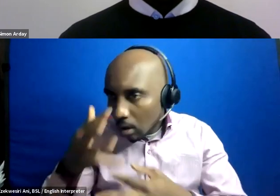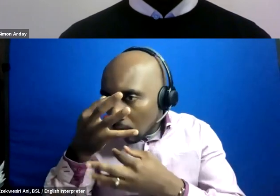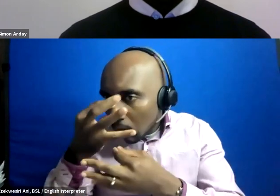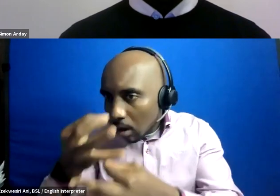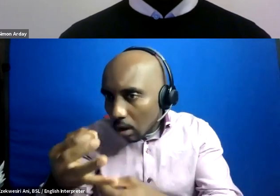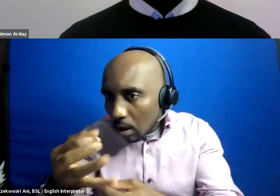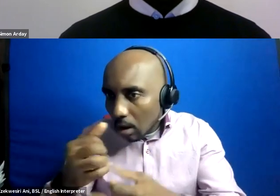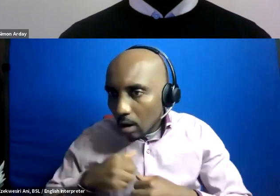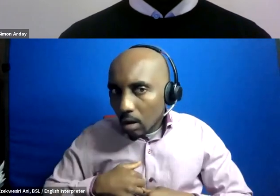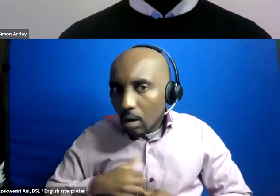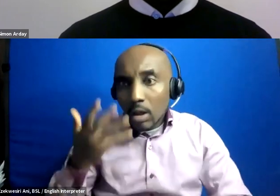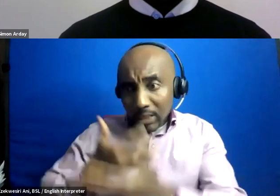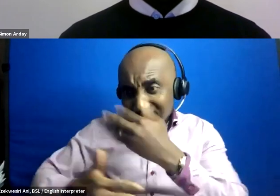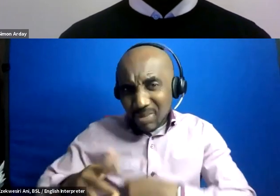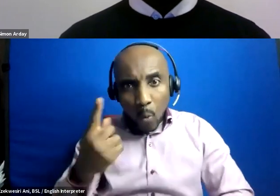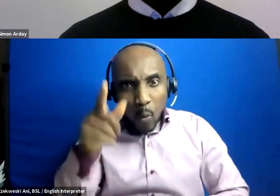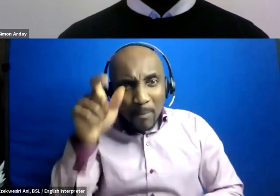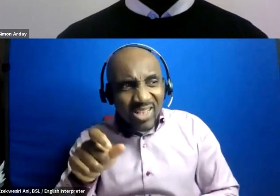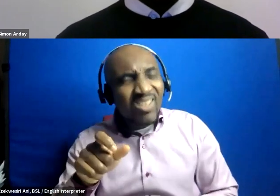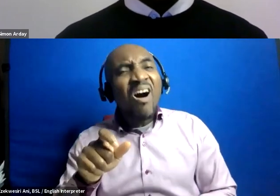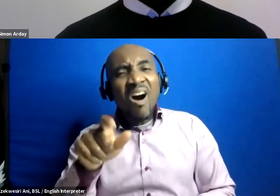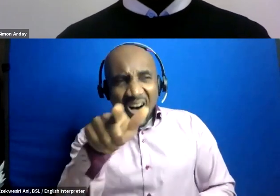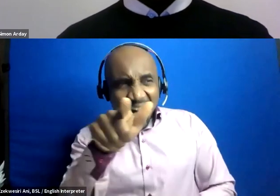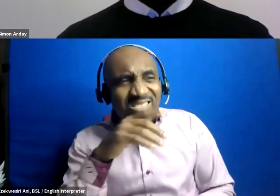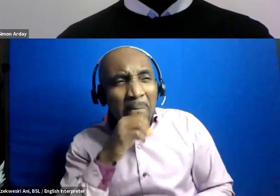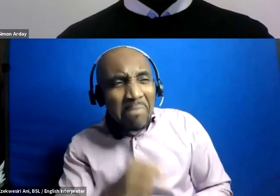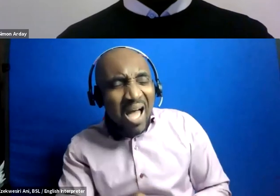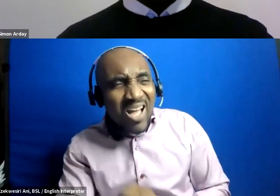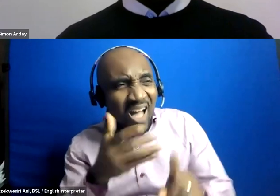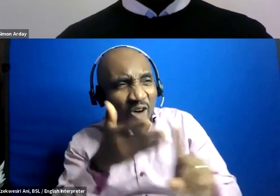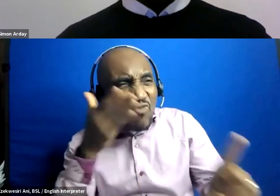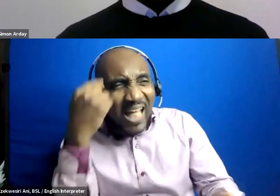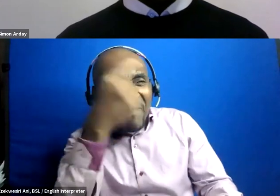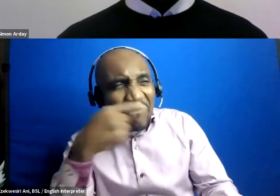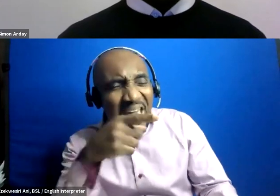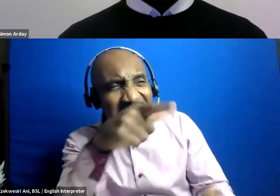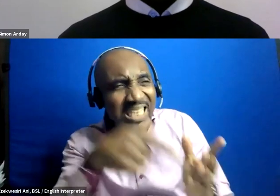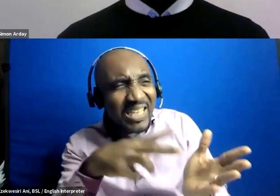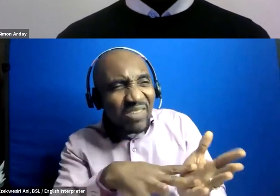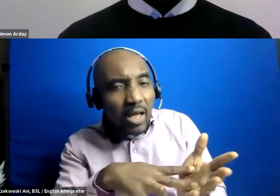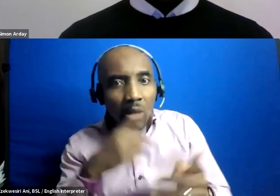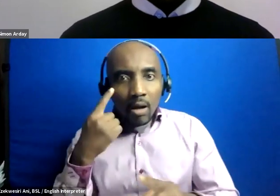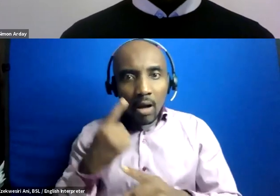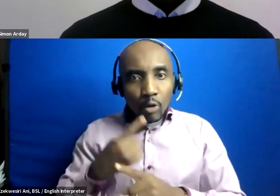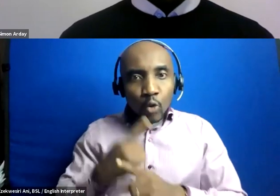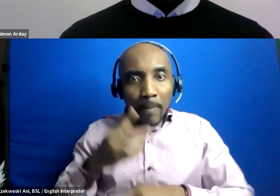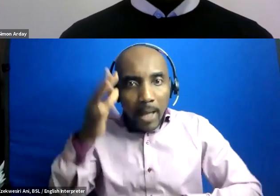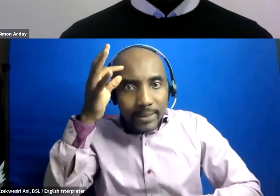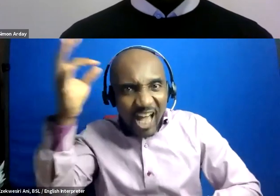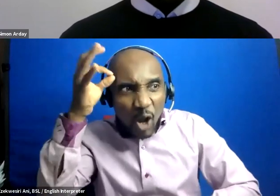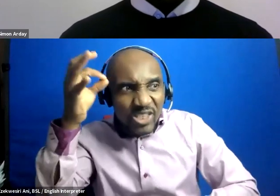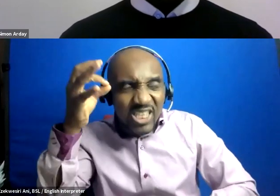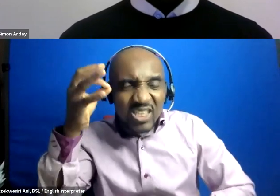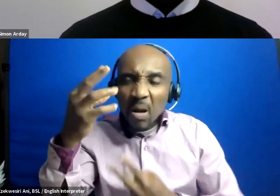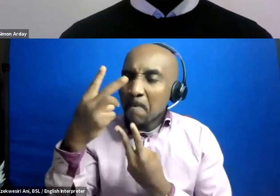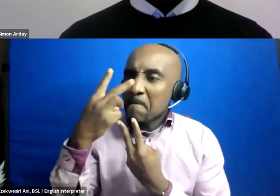she said, one guy said, I recognize that guy from TV. And when I started talking about psychosis, they were glued to it and they got it